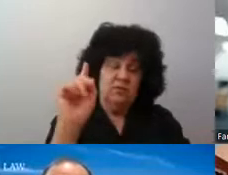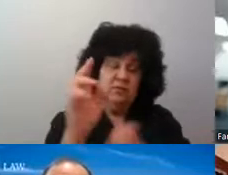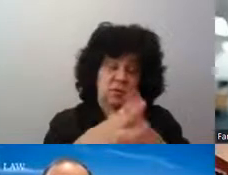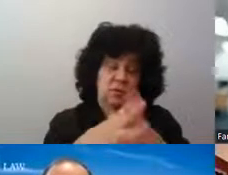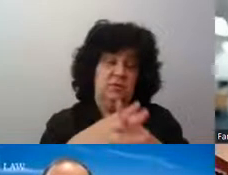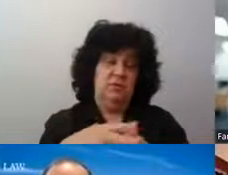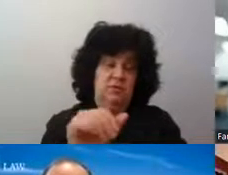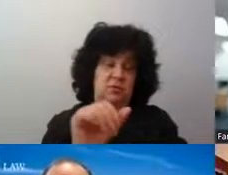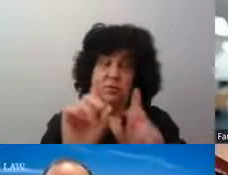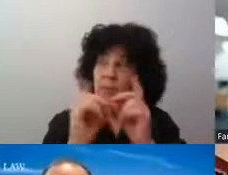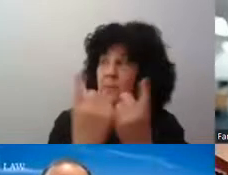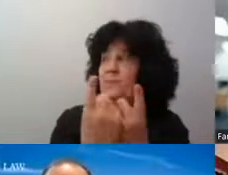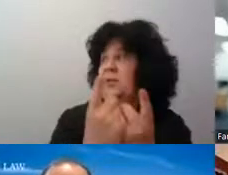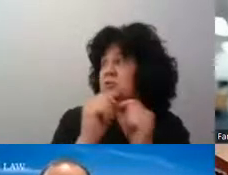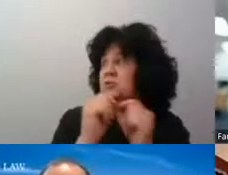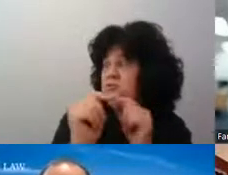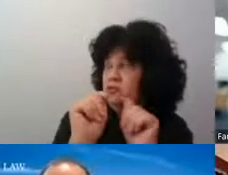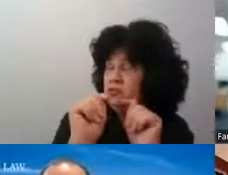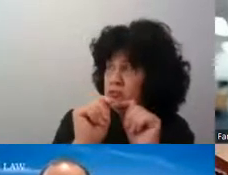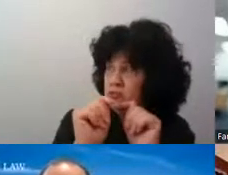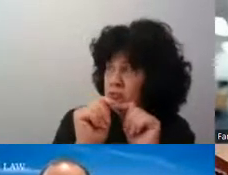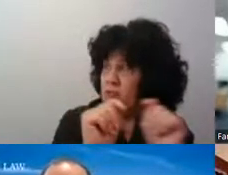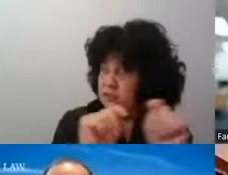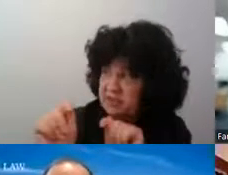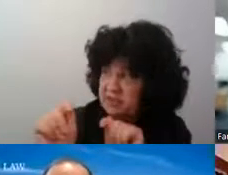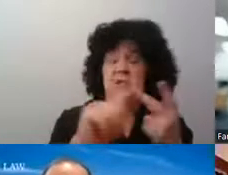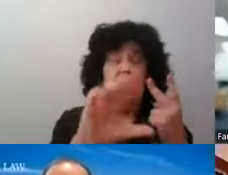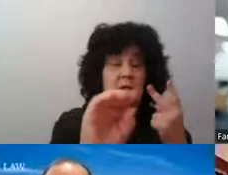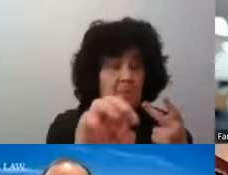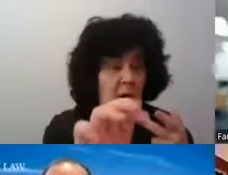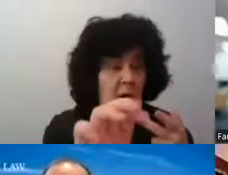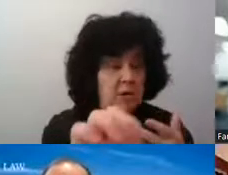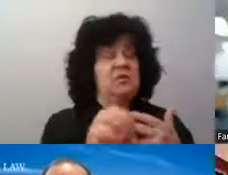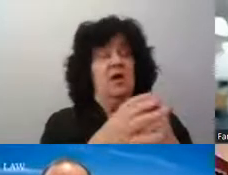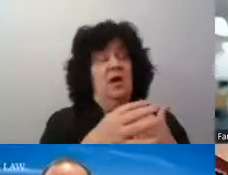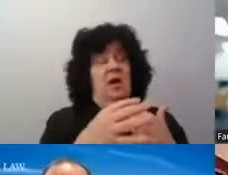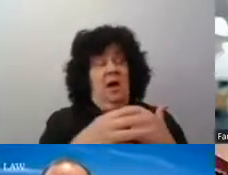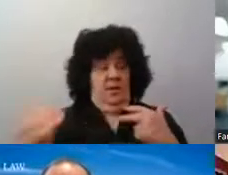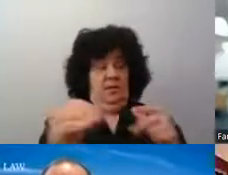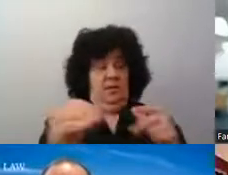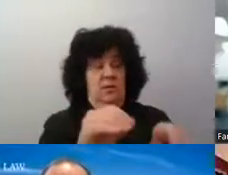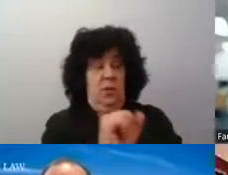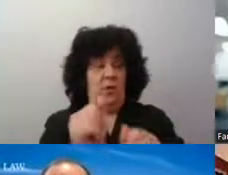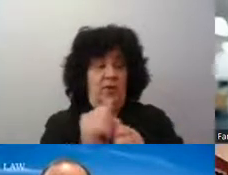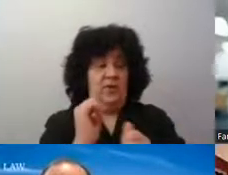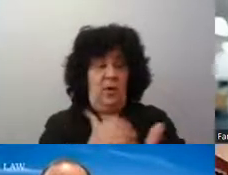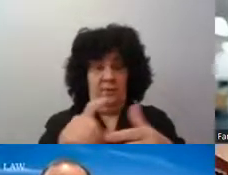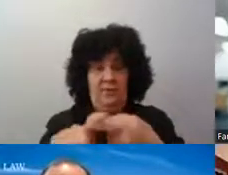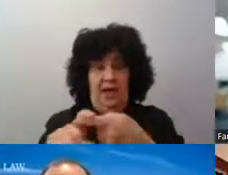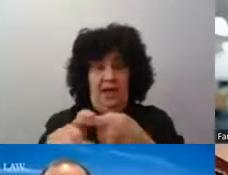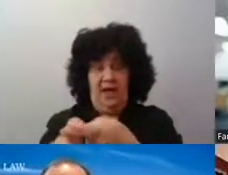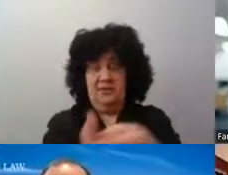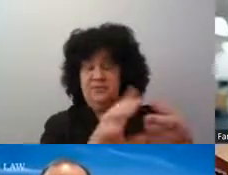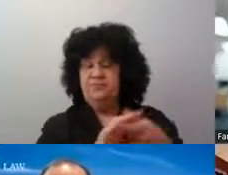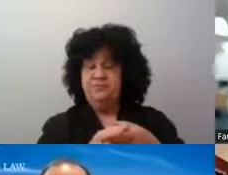Transportation, working with public allies as a part of our community service awards. And later on, went ahead to work for the